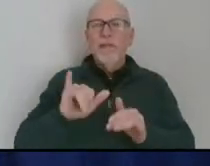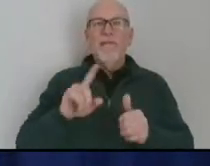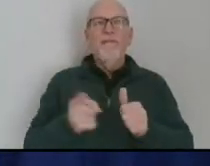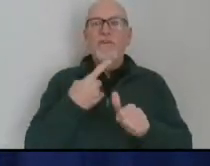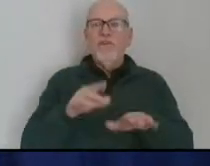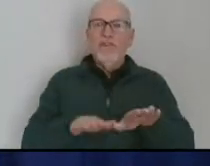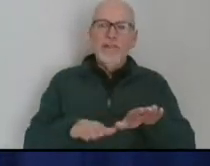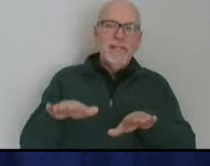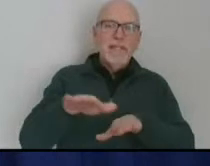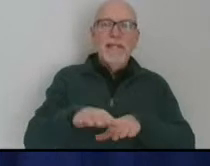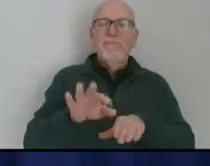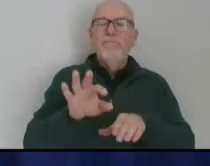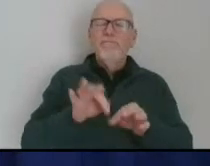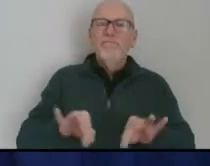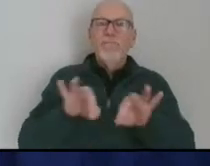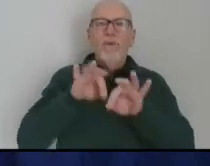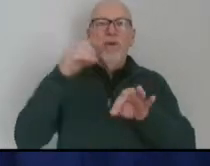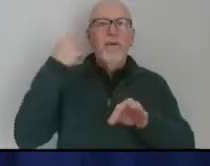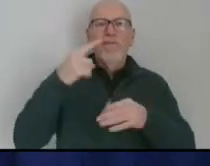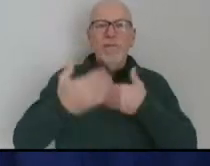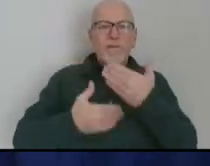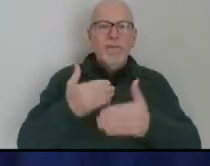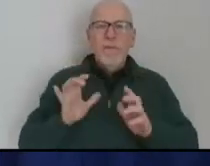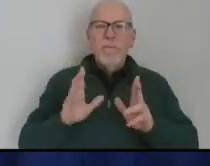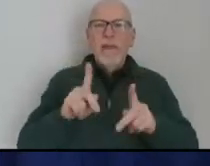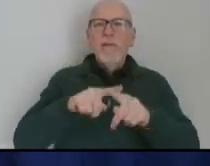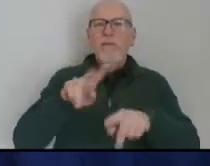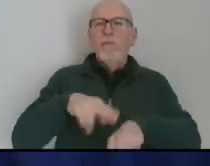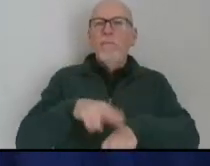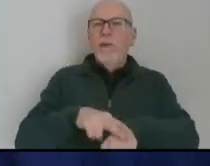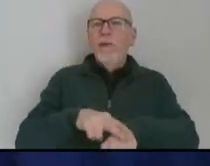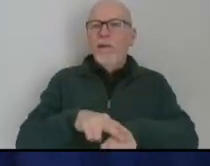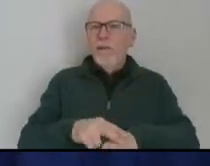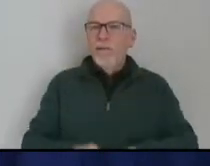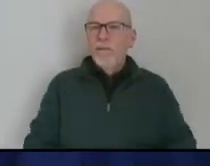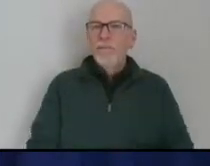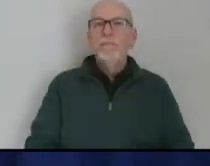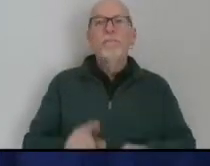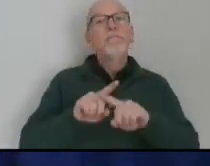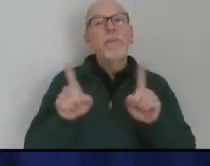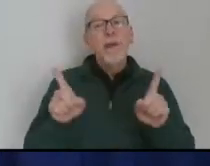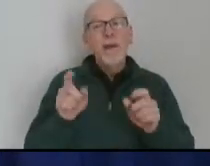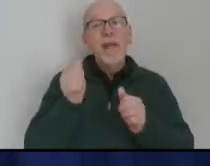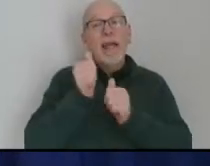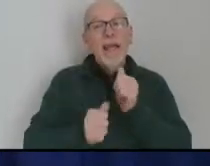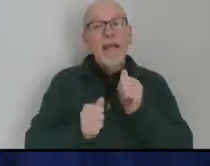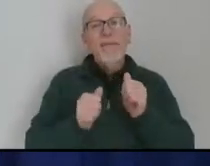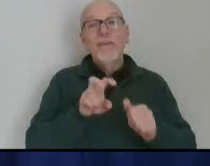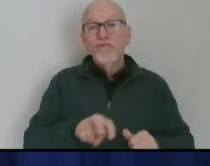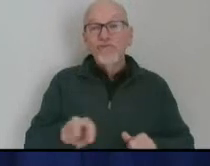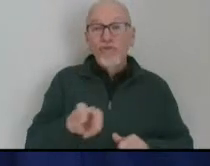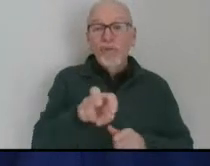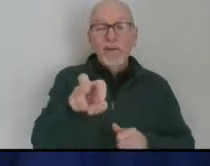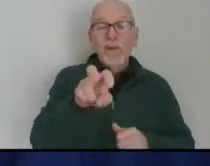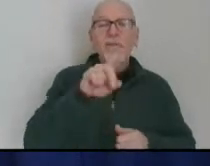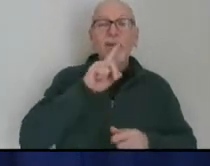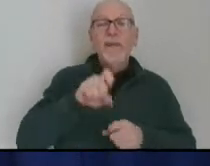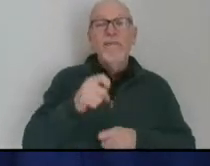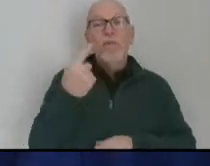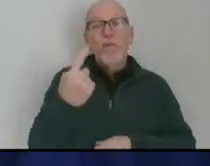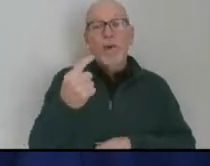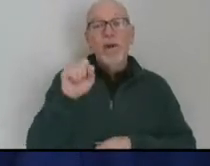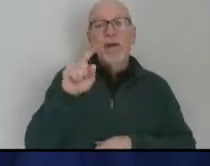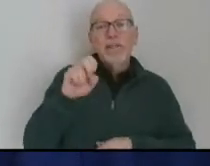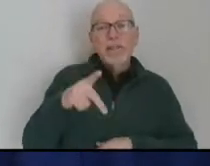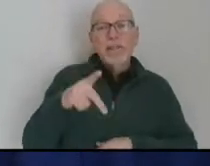on a journey back to normalcy. But as with any journey of 1,000 miles, you take one step at a time,